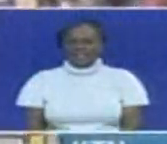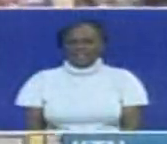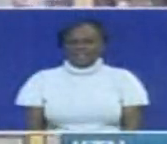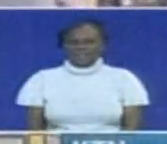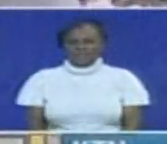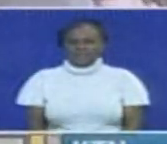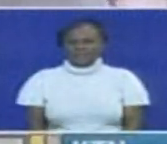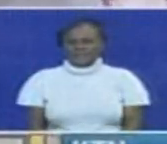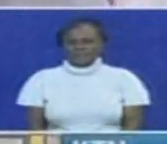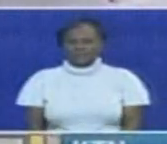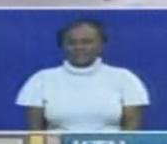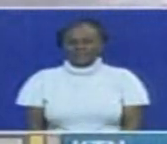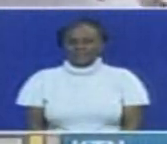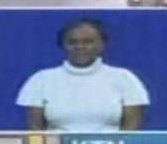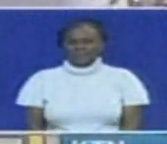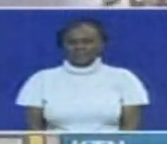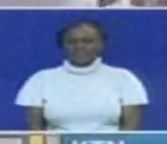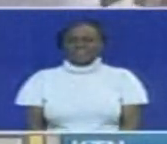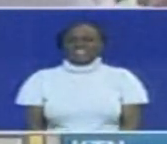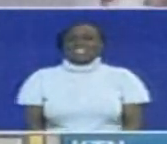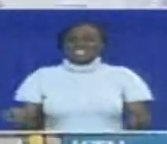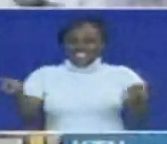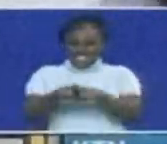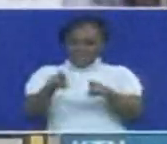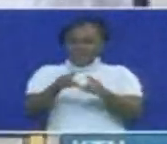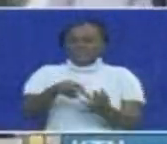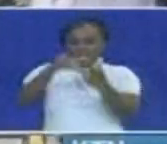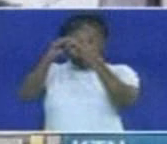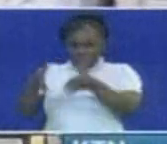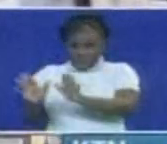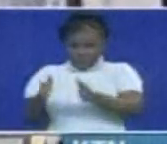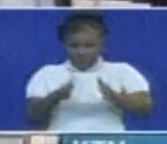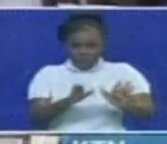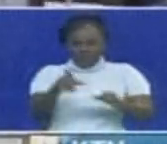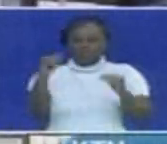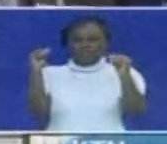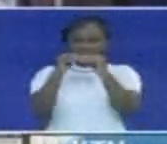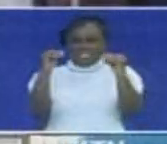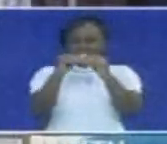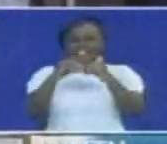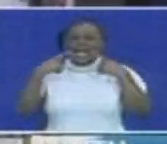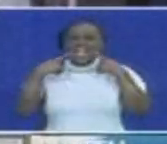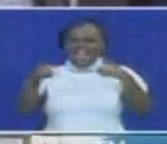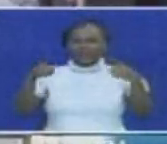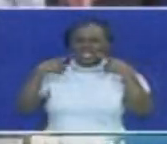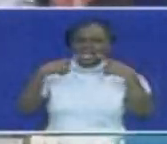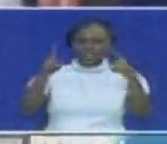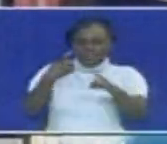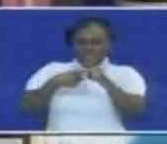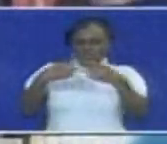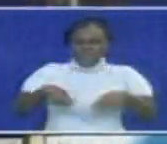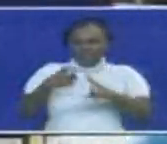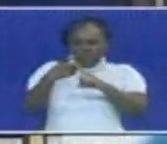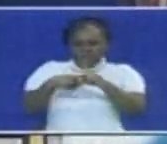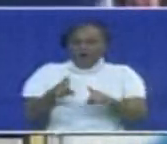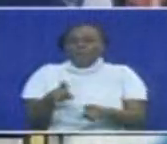upande gani na watoto boda boda. It was also a unique opportunity for fans to interact with renowned radio presenters like